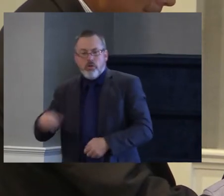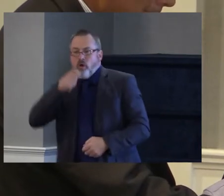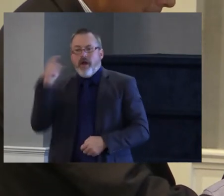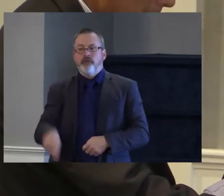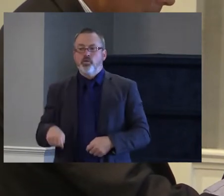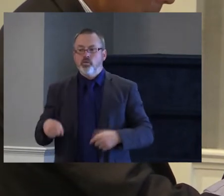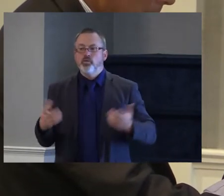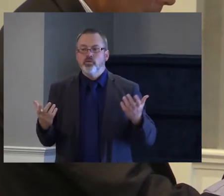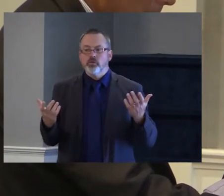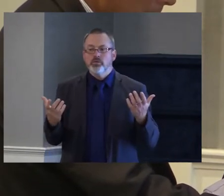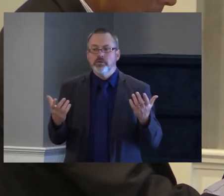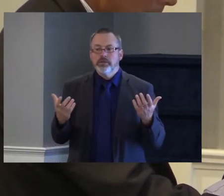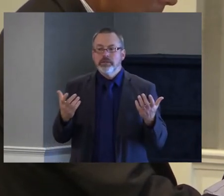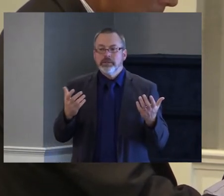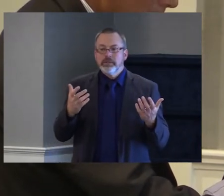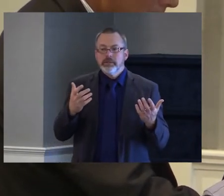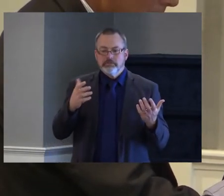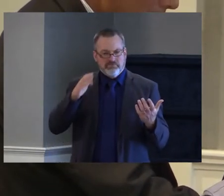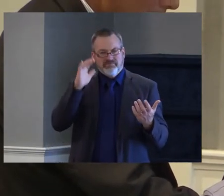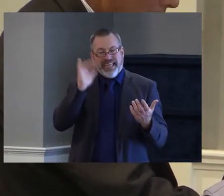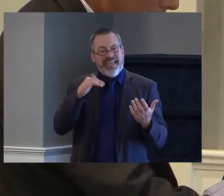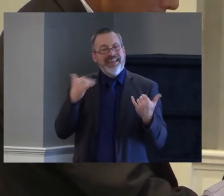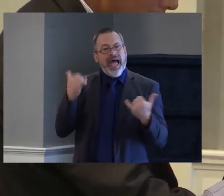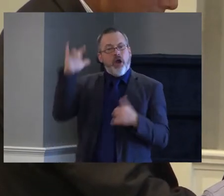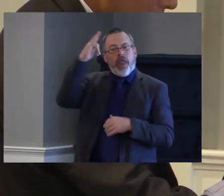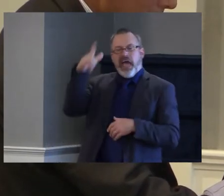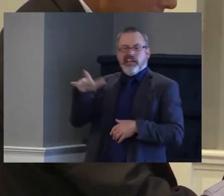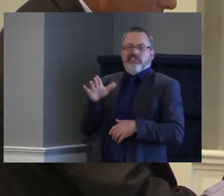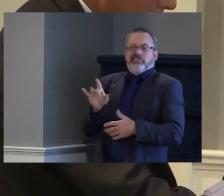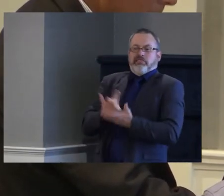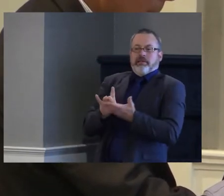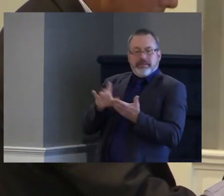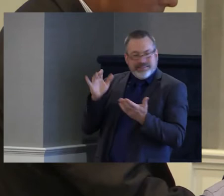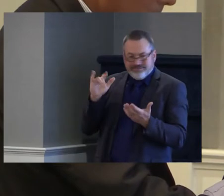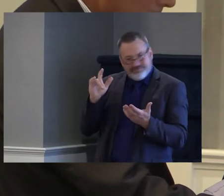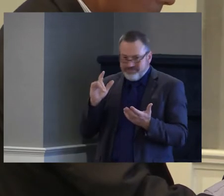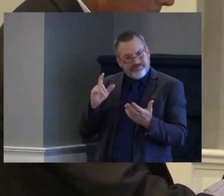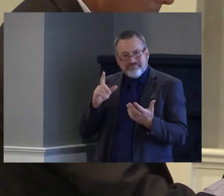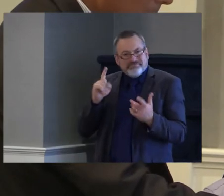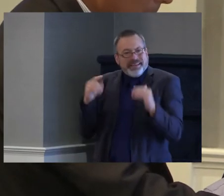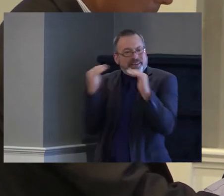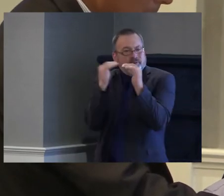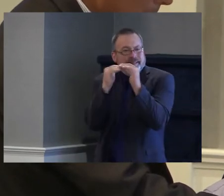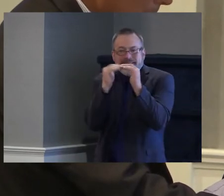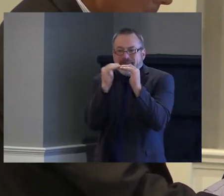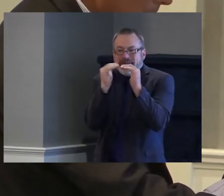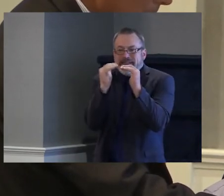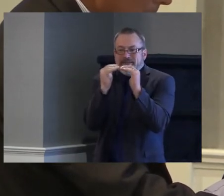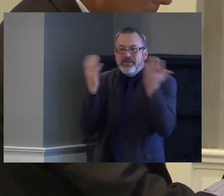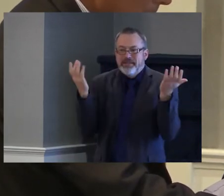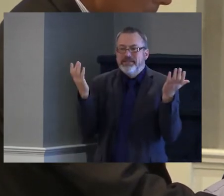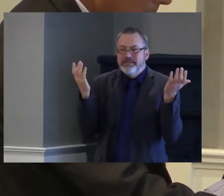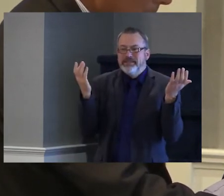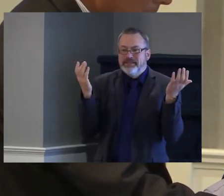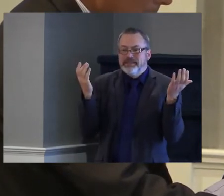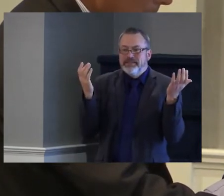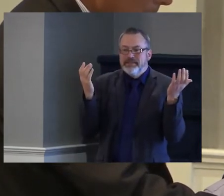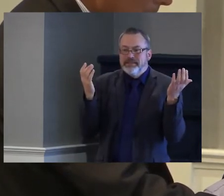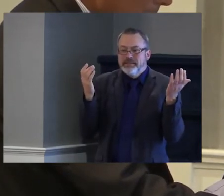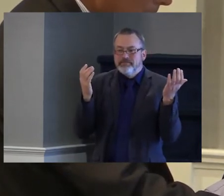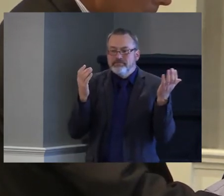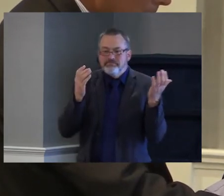requires accommodations, but just something that we do because it benefits all people. That is the goal of the universal